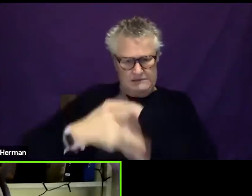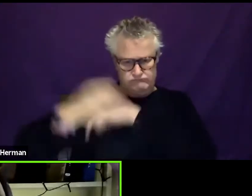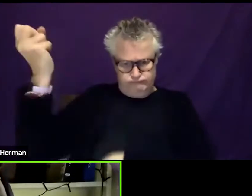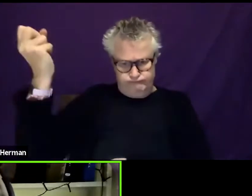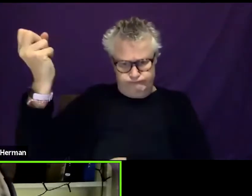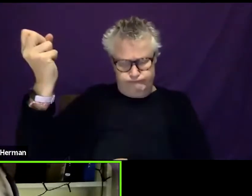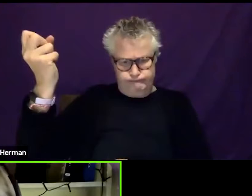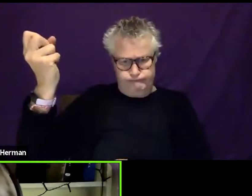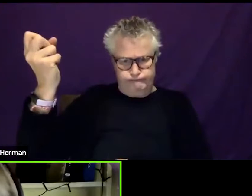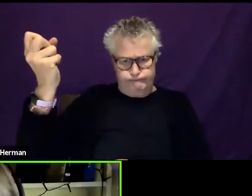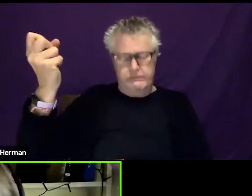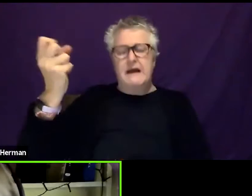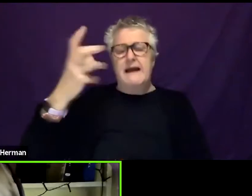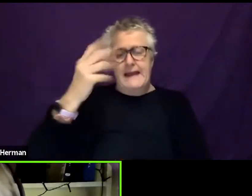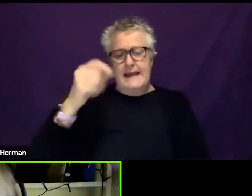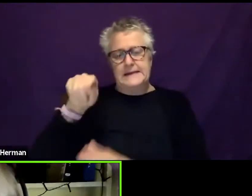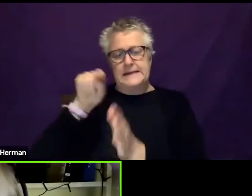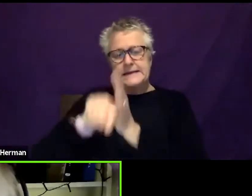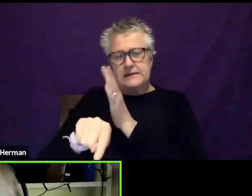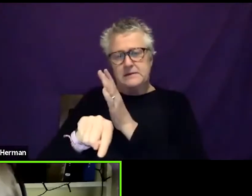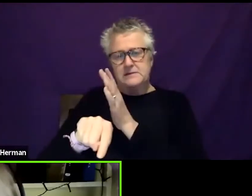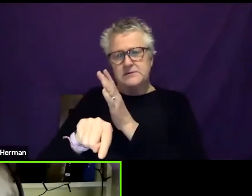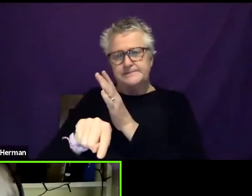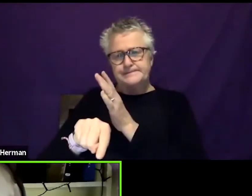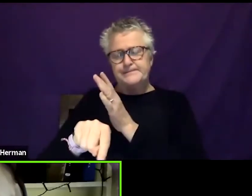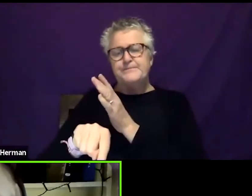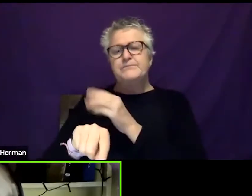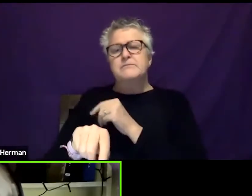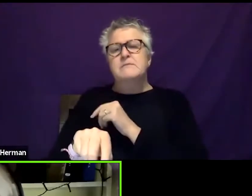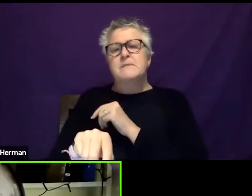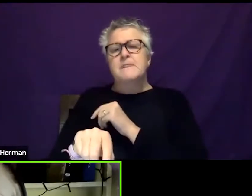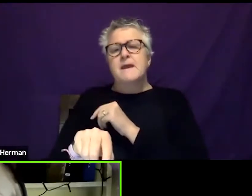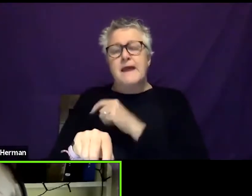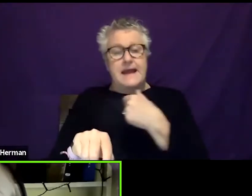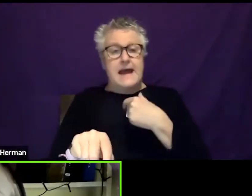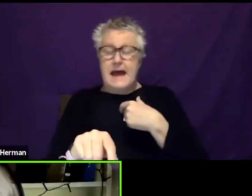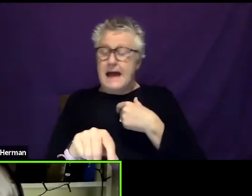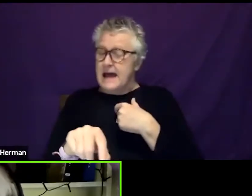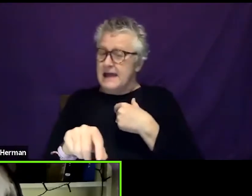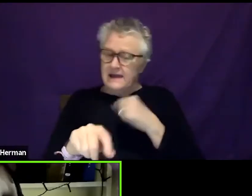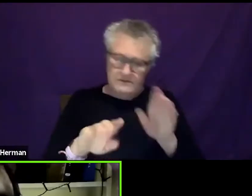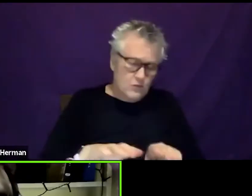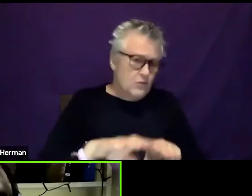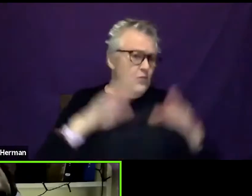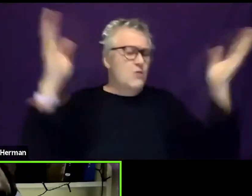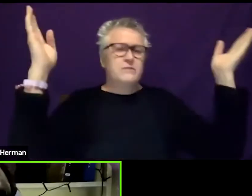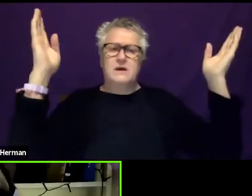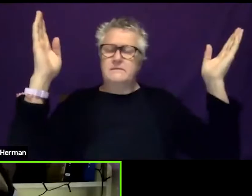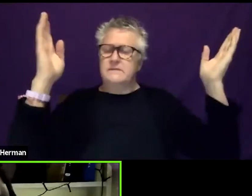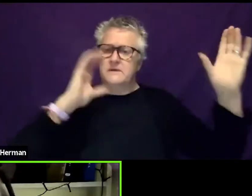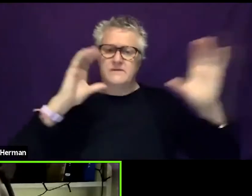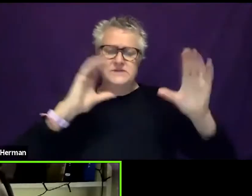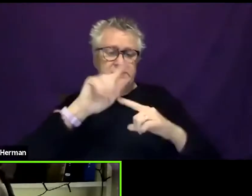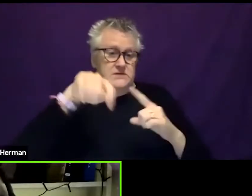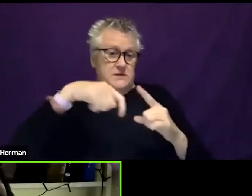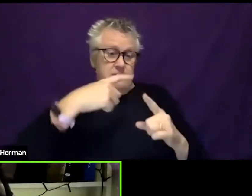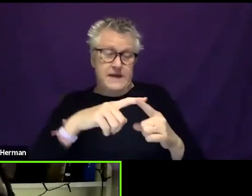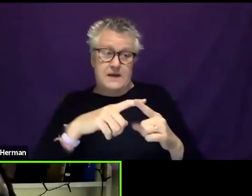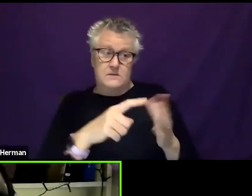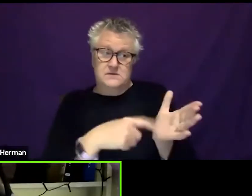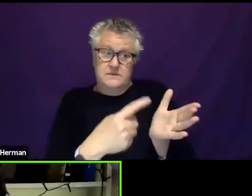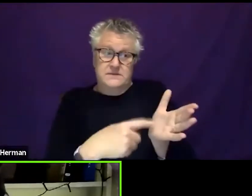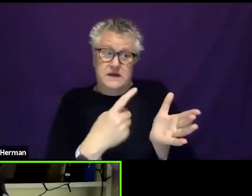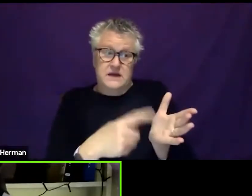disability and feminism and the fact that disabled women get left out of these conversations, and sharing my own experiences